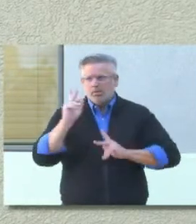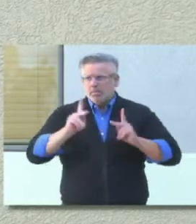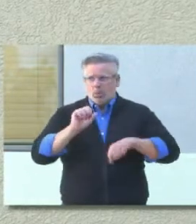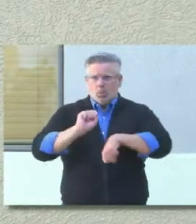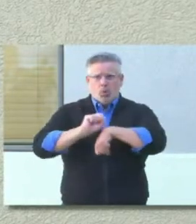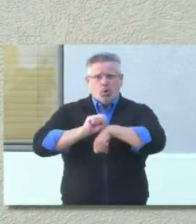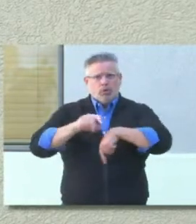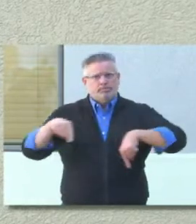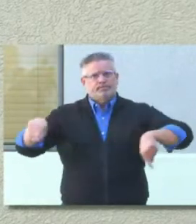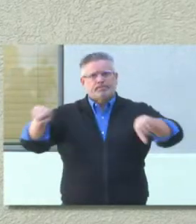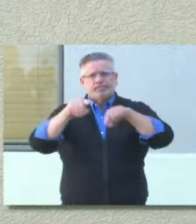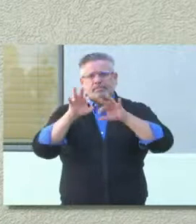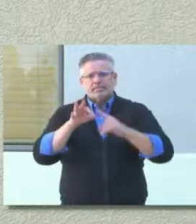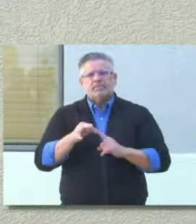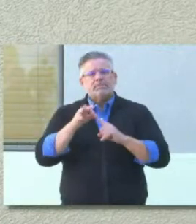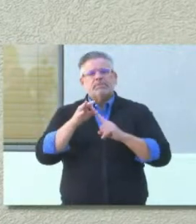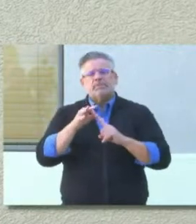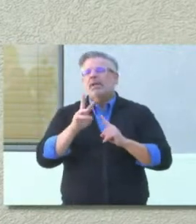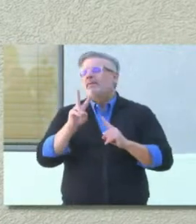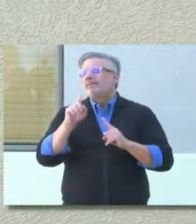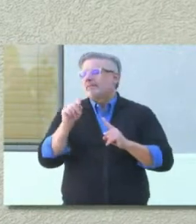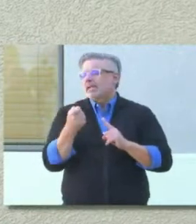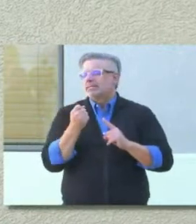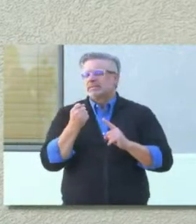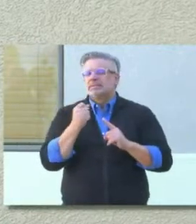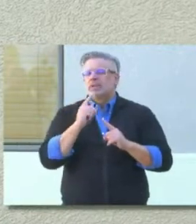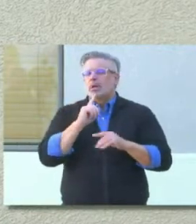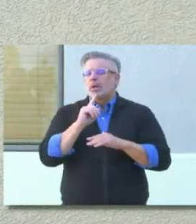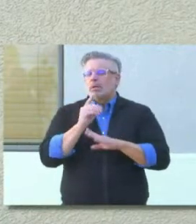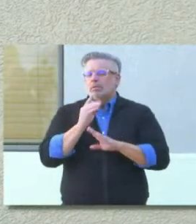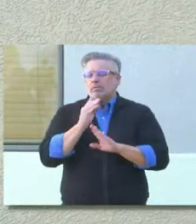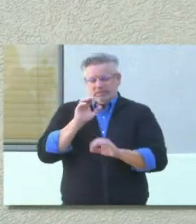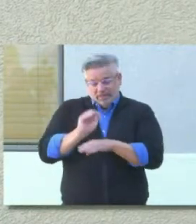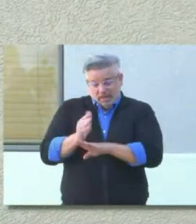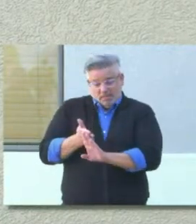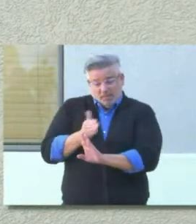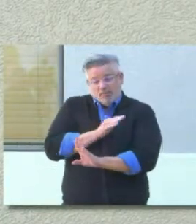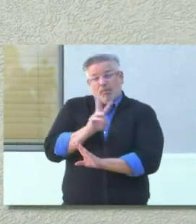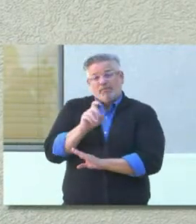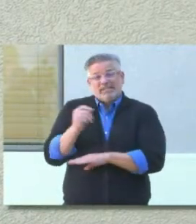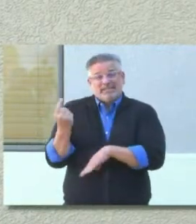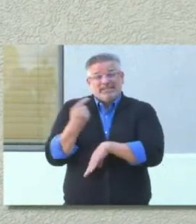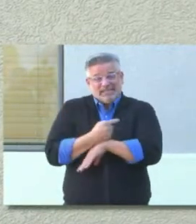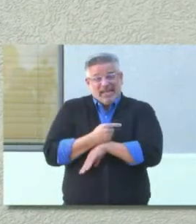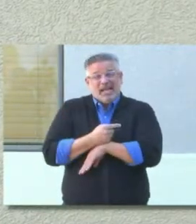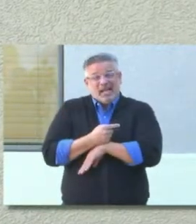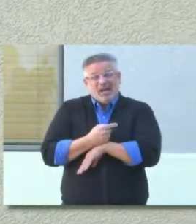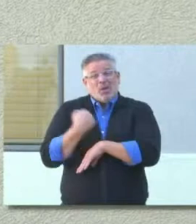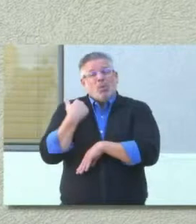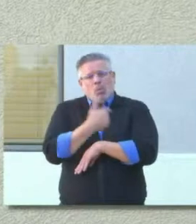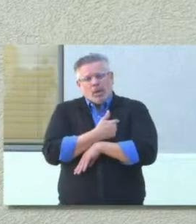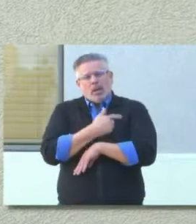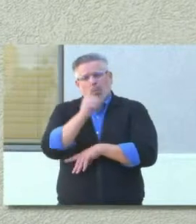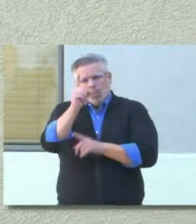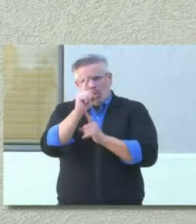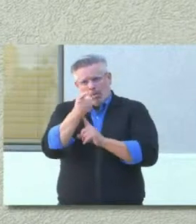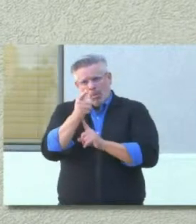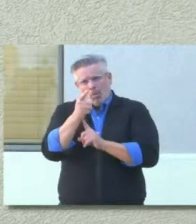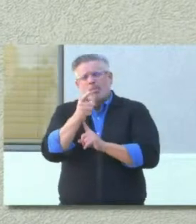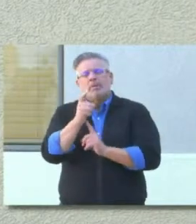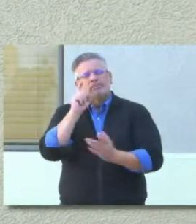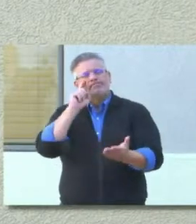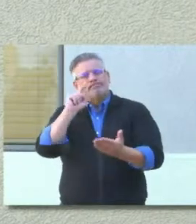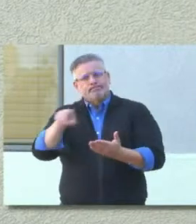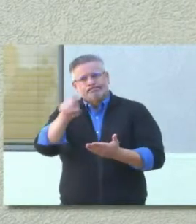here, but especially to veterans. As we are on the eve of Veterans Day, we take a moment to acknowledge